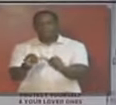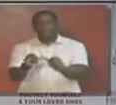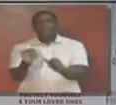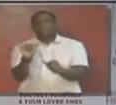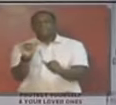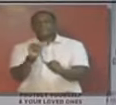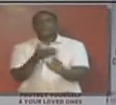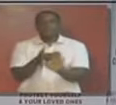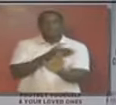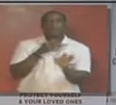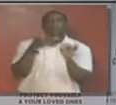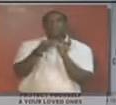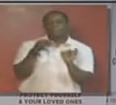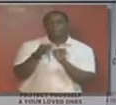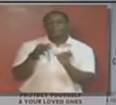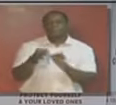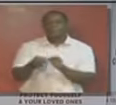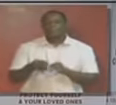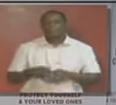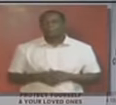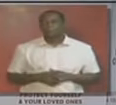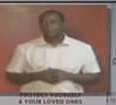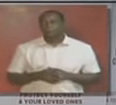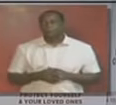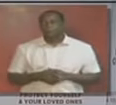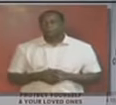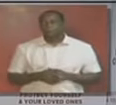you very much. We go now to TTT, please.